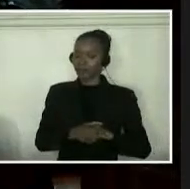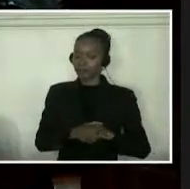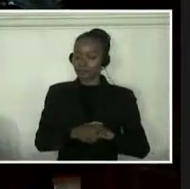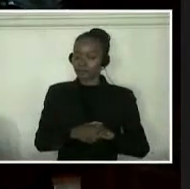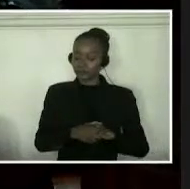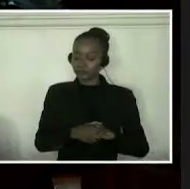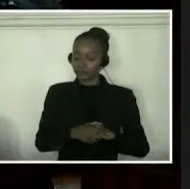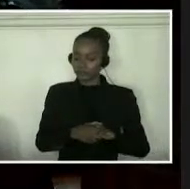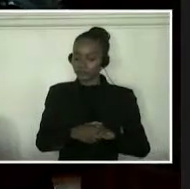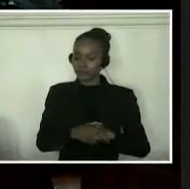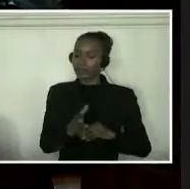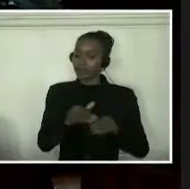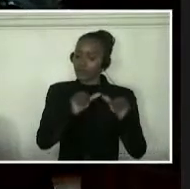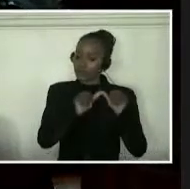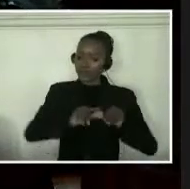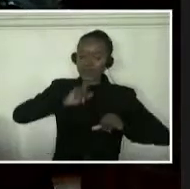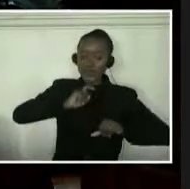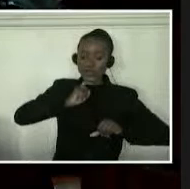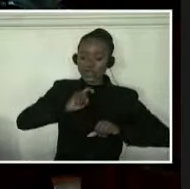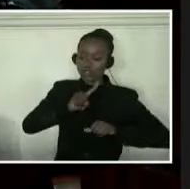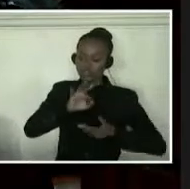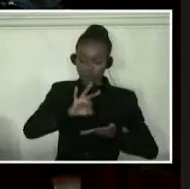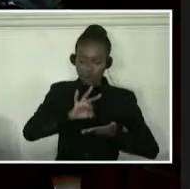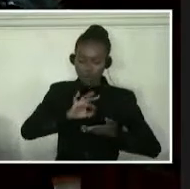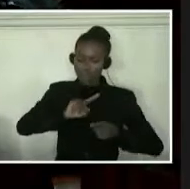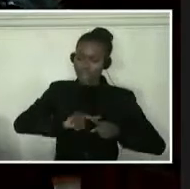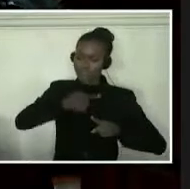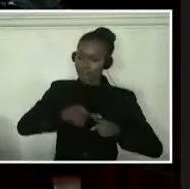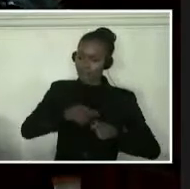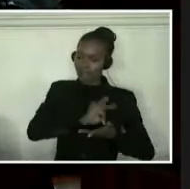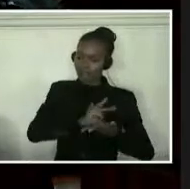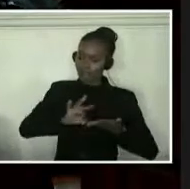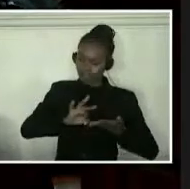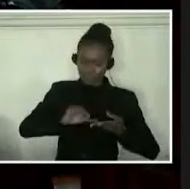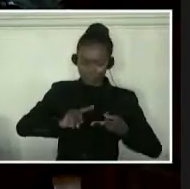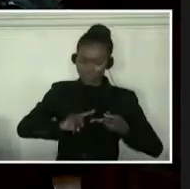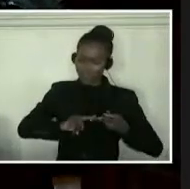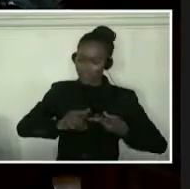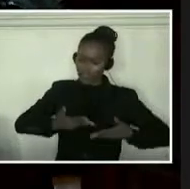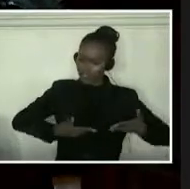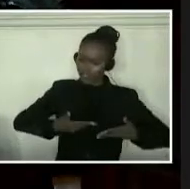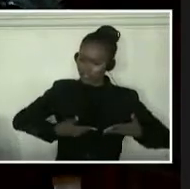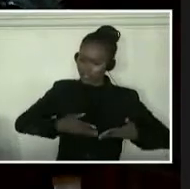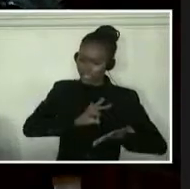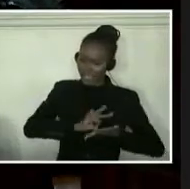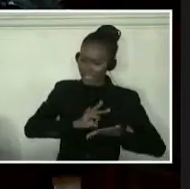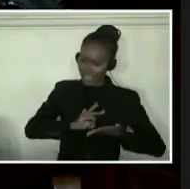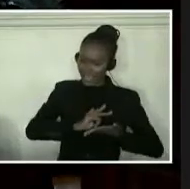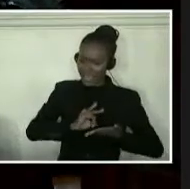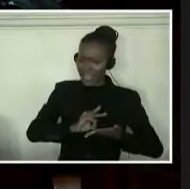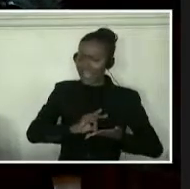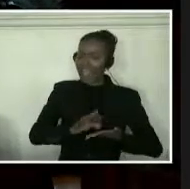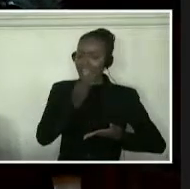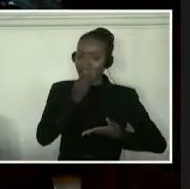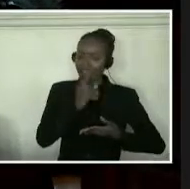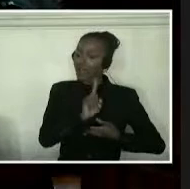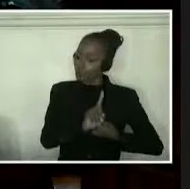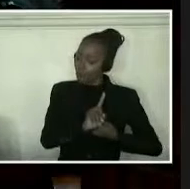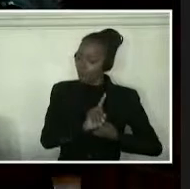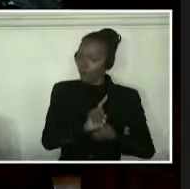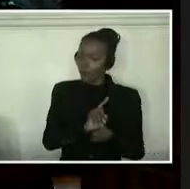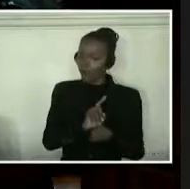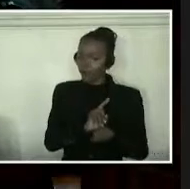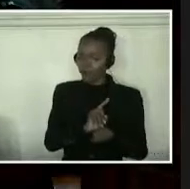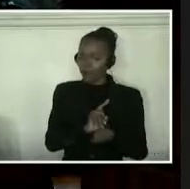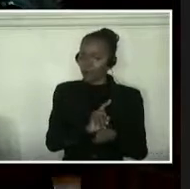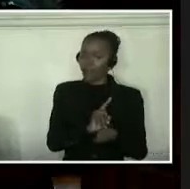continued usage of expired contracts for services such as security cleaning and catering the department did embark on an extensive process